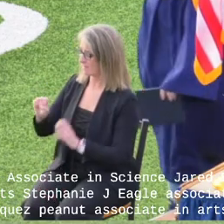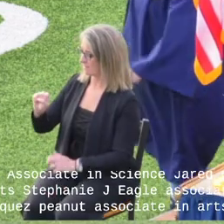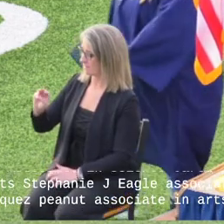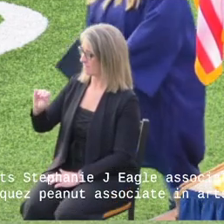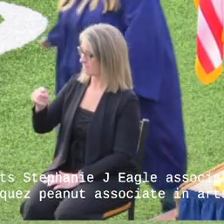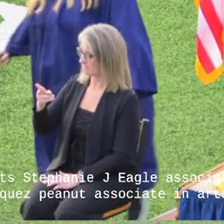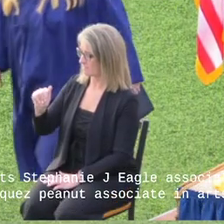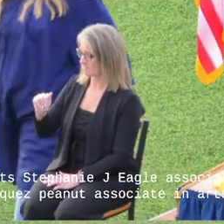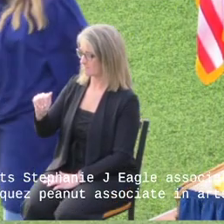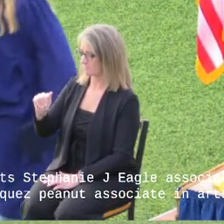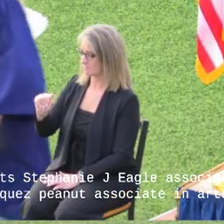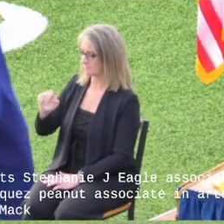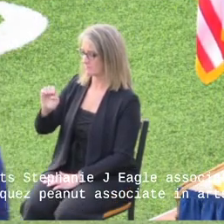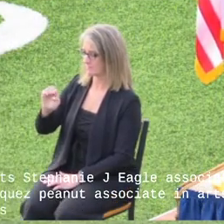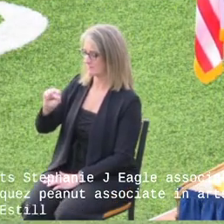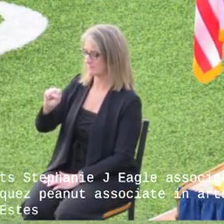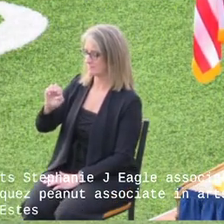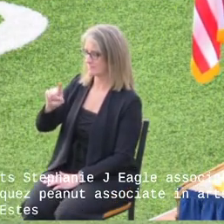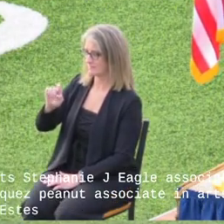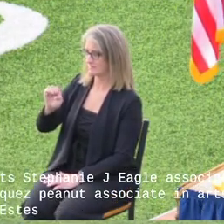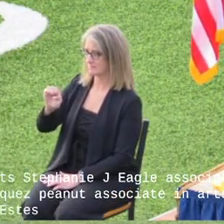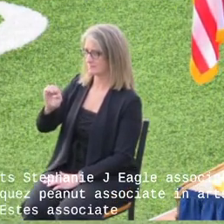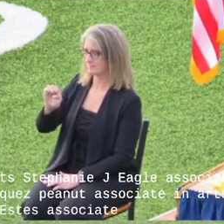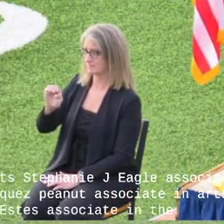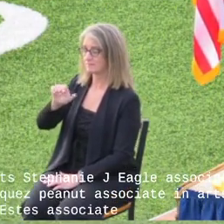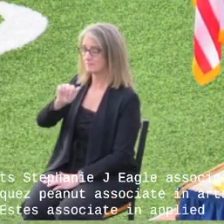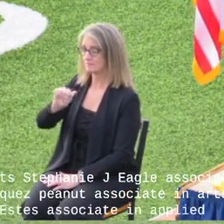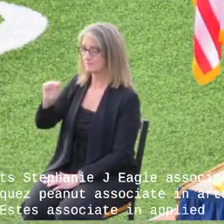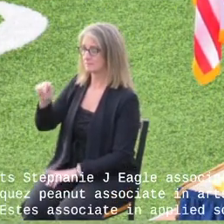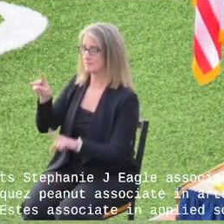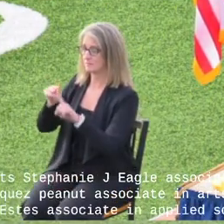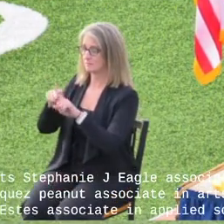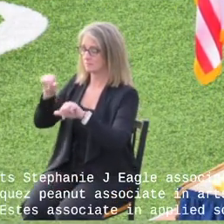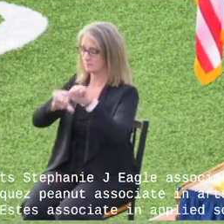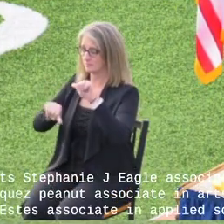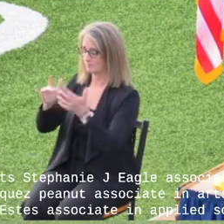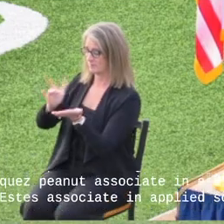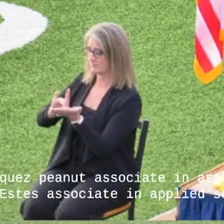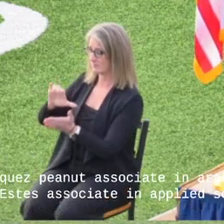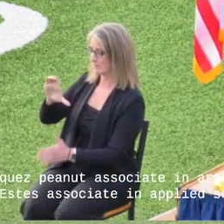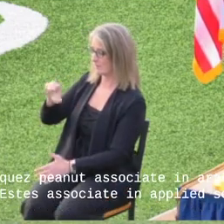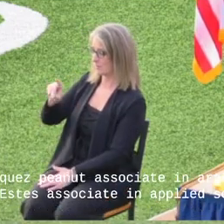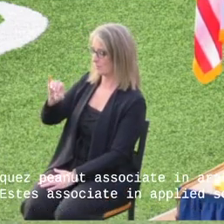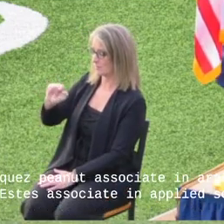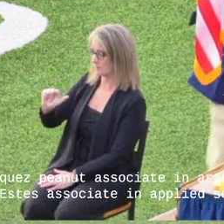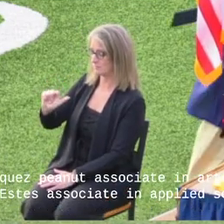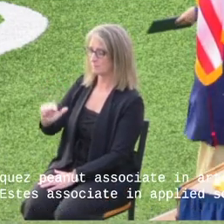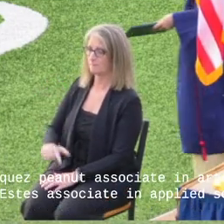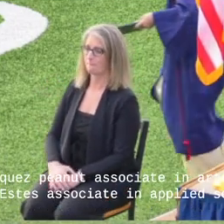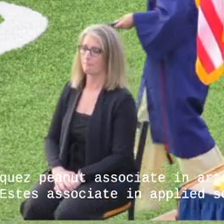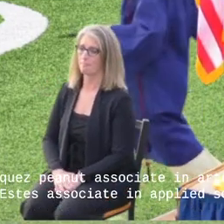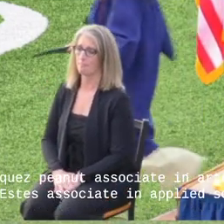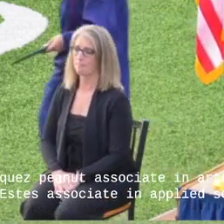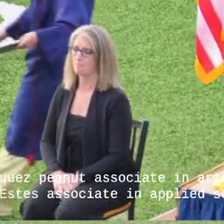Samantha Diane Estes, Associate in Applied Science, Medical Coding.